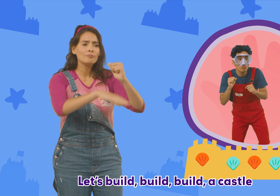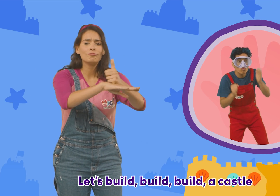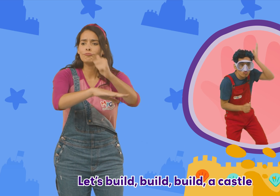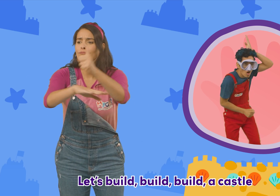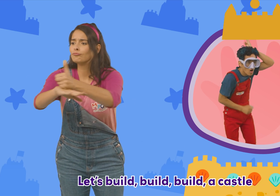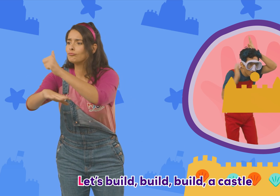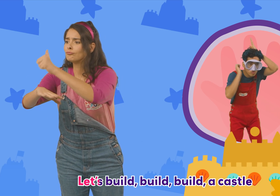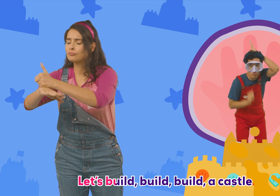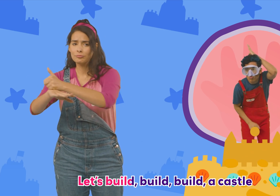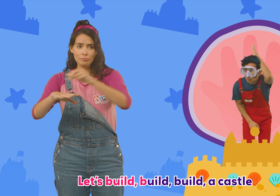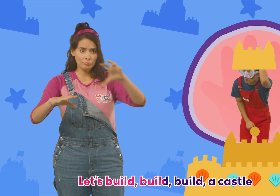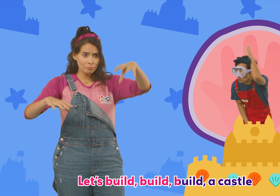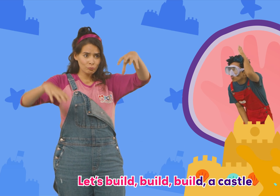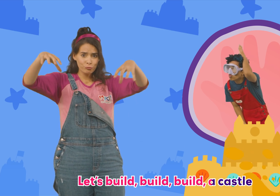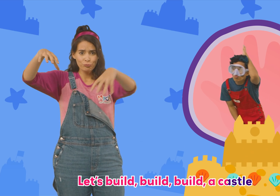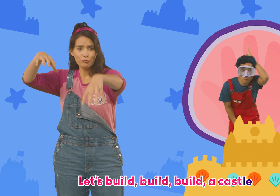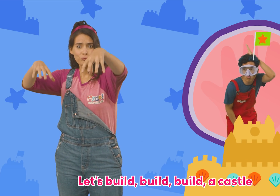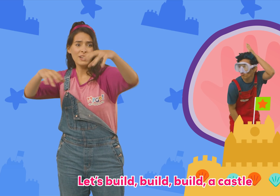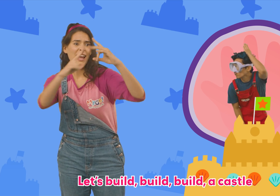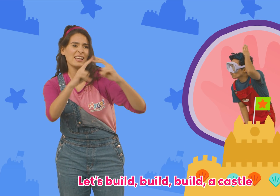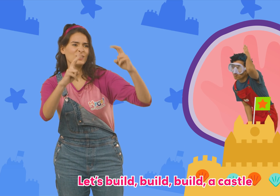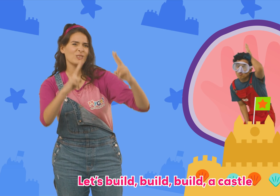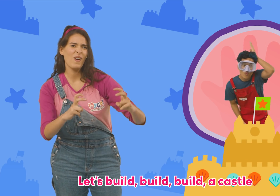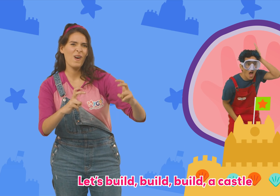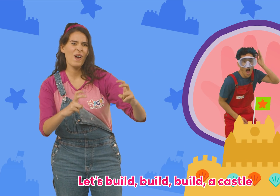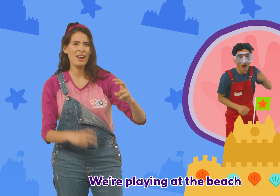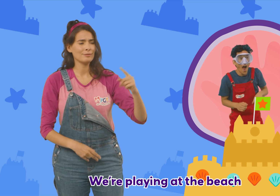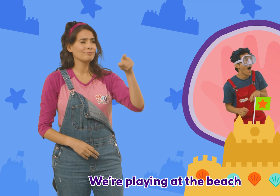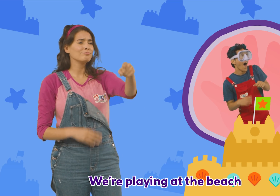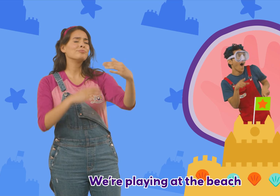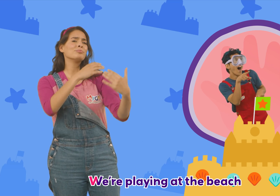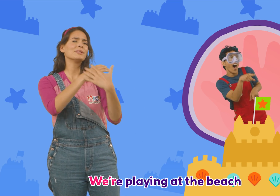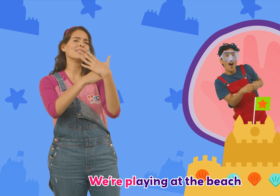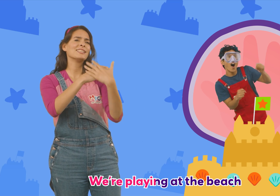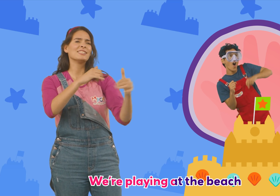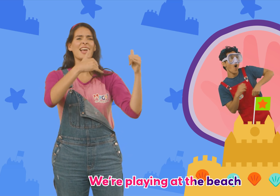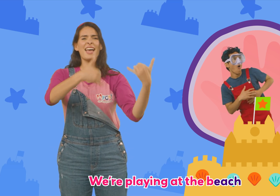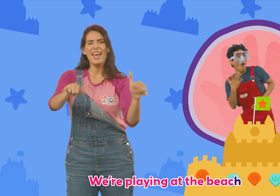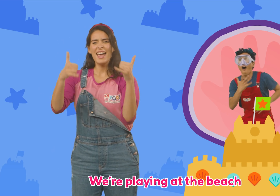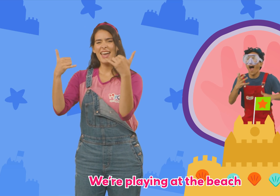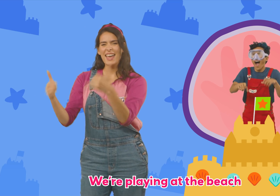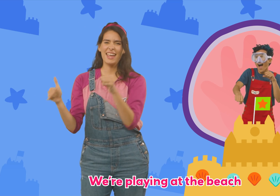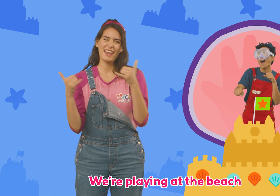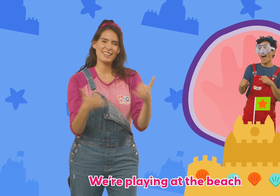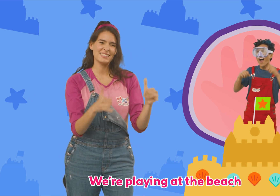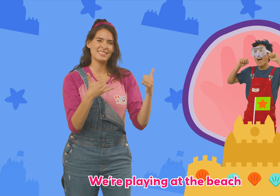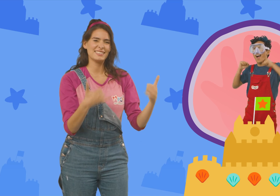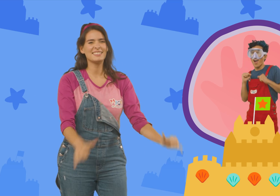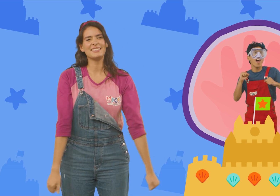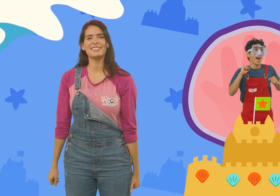Let's build, build, build a castle. We're playing at the